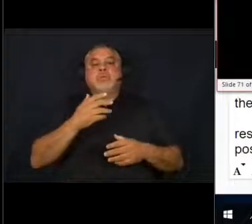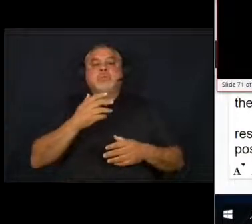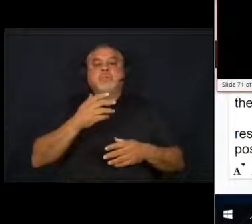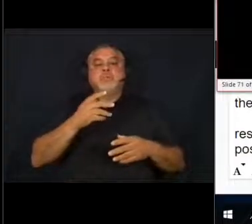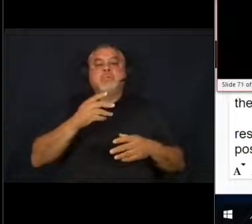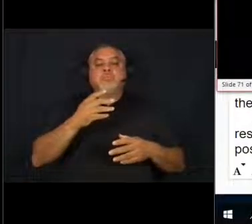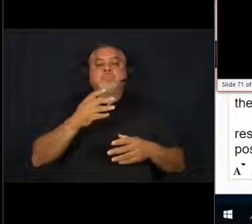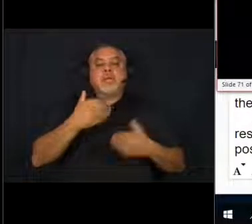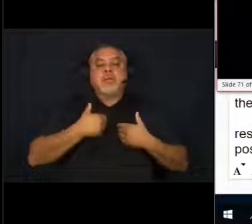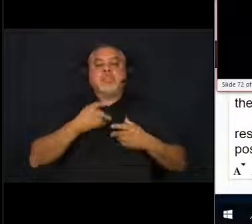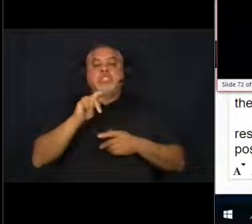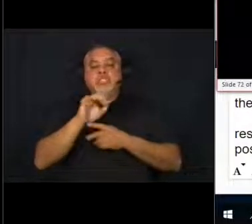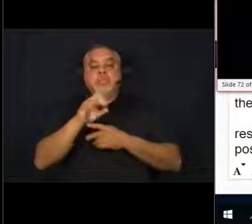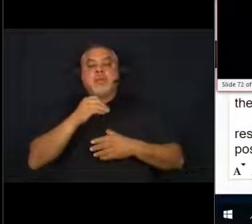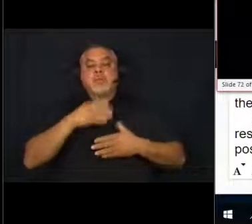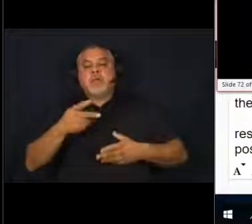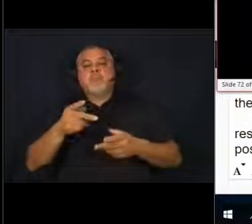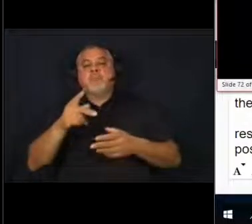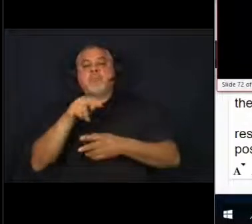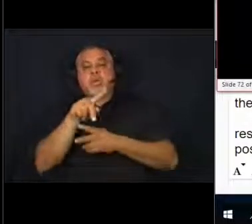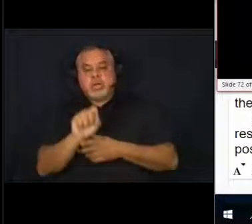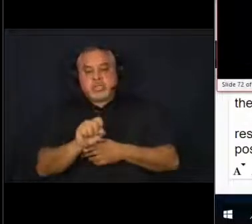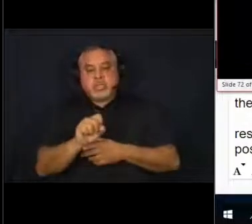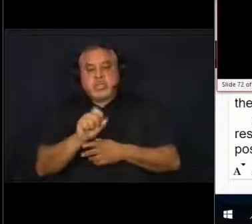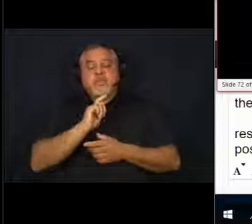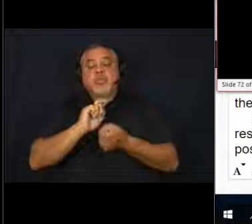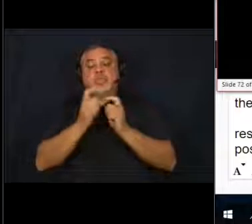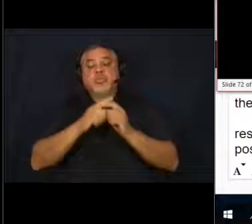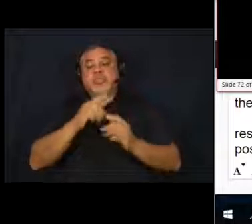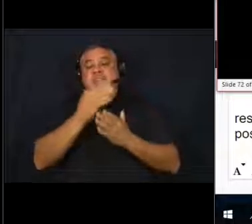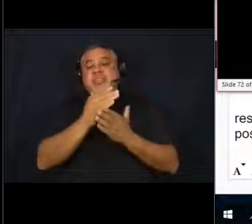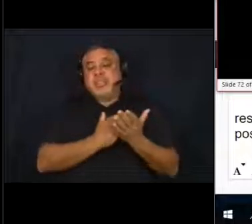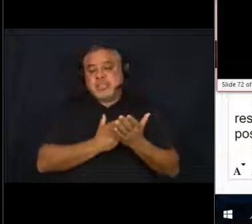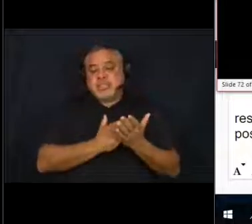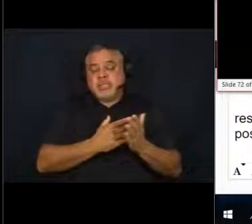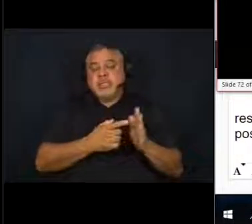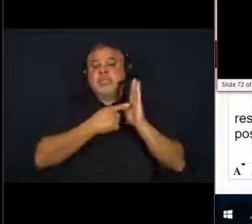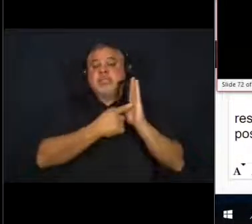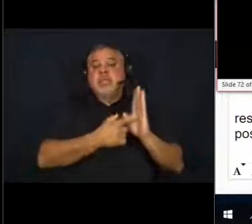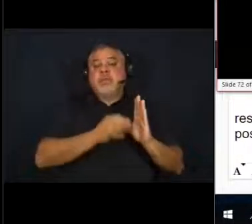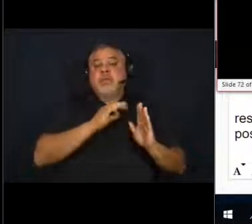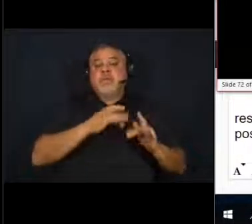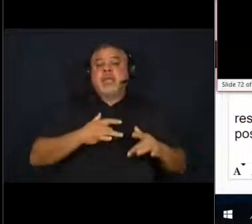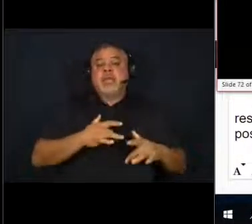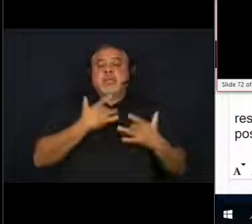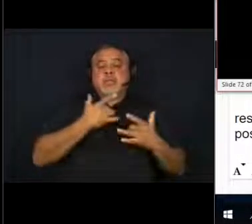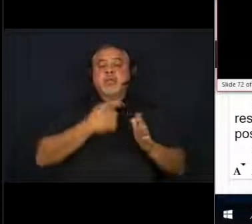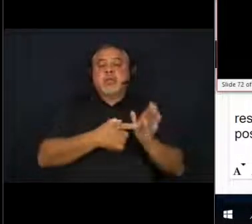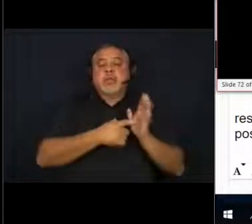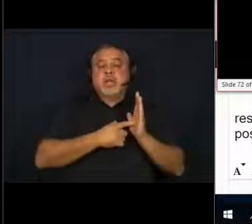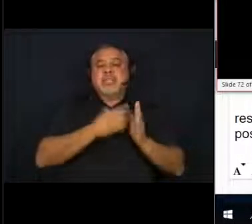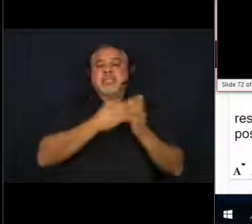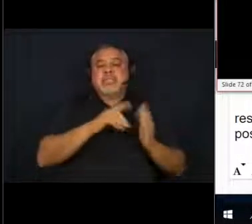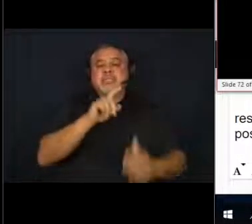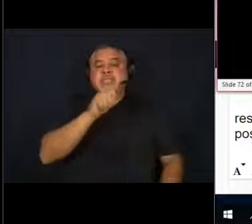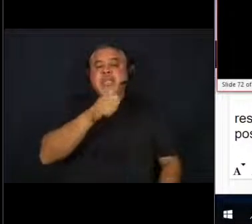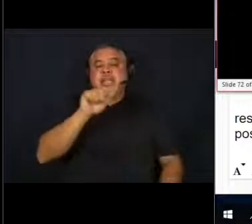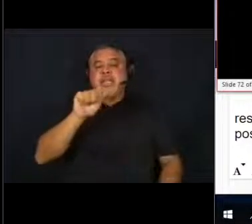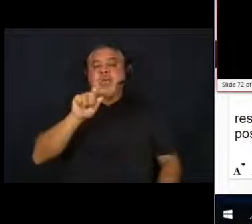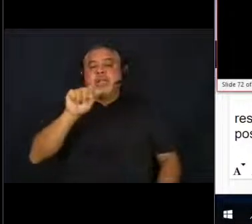species. So when we turn this into a list, examples of activities that may require a Section 10A1A